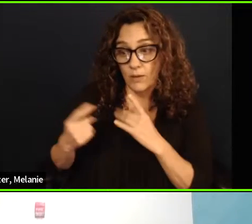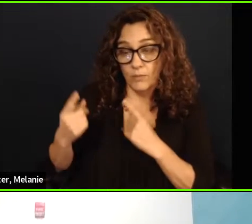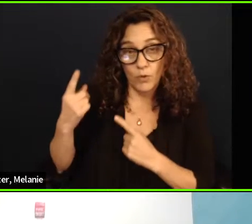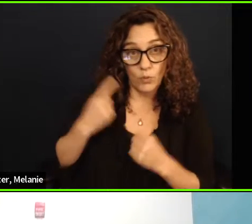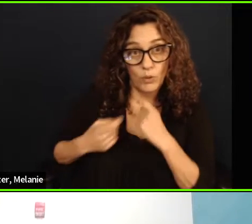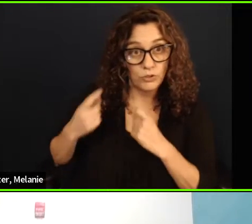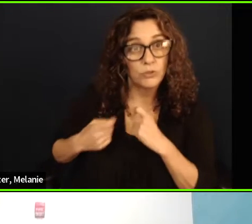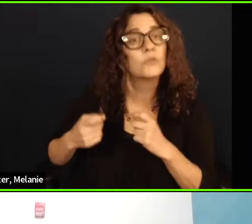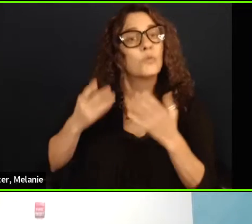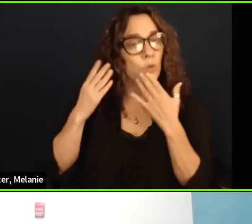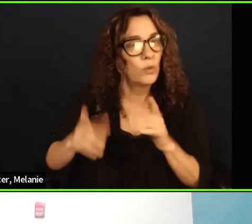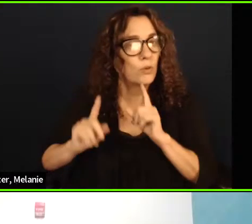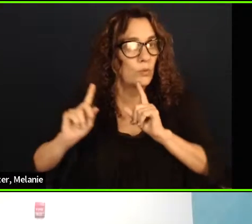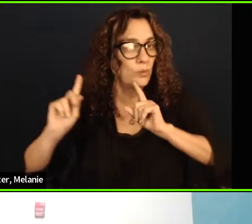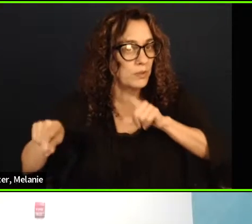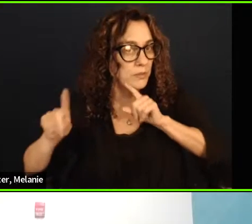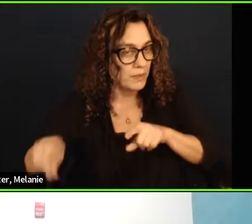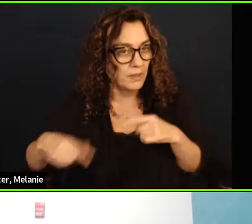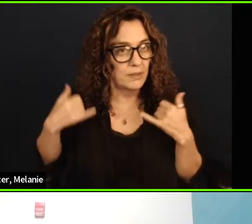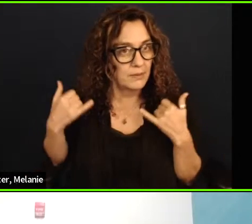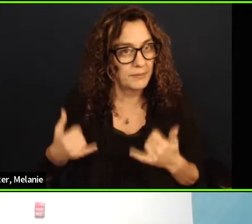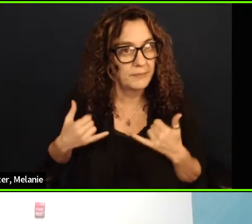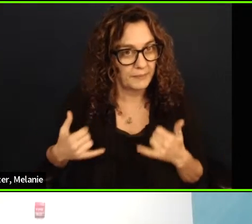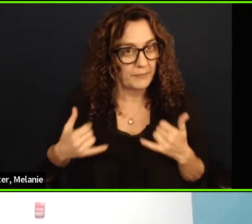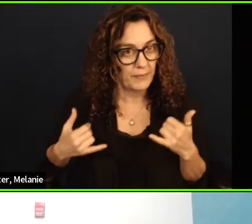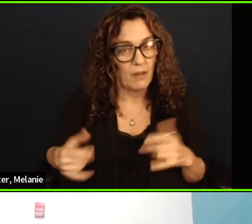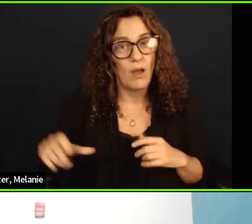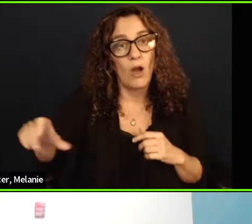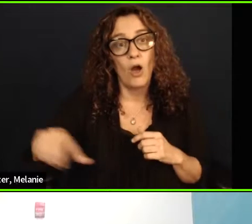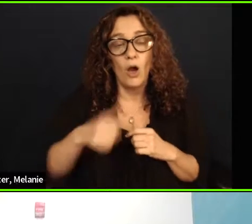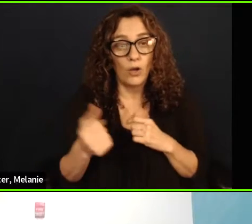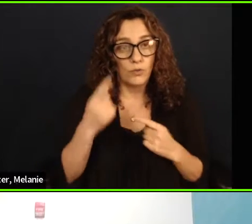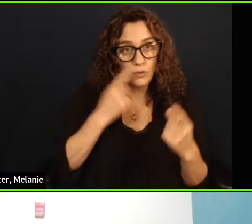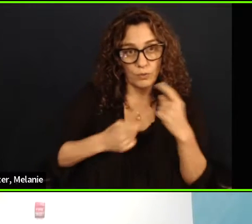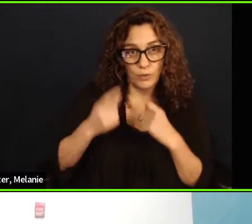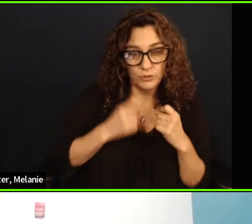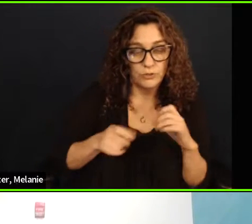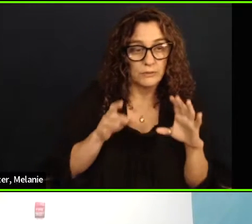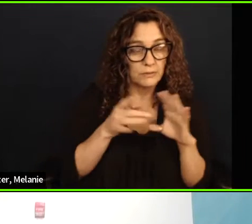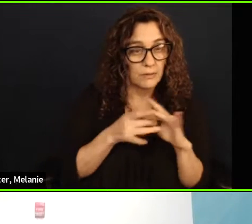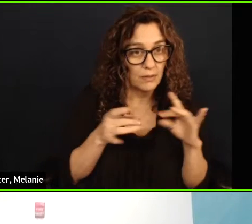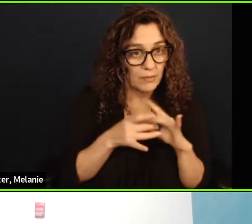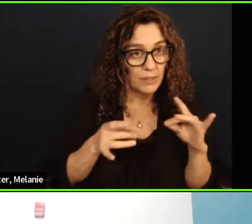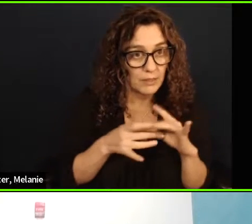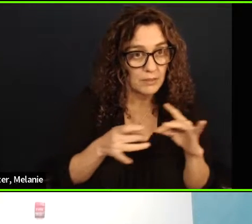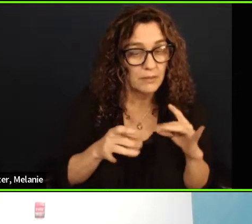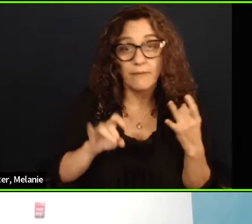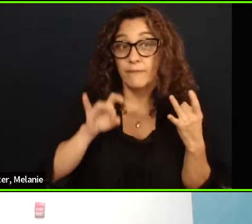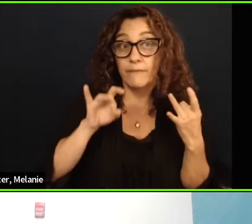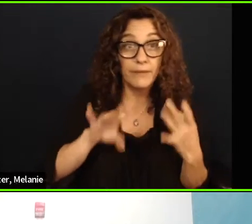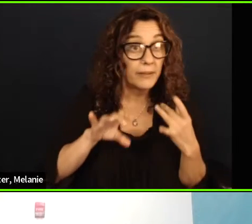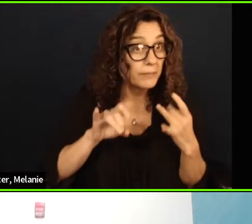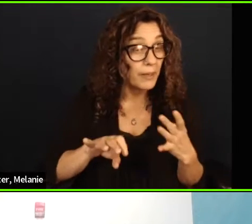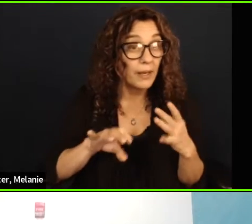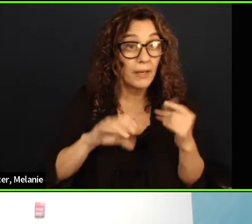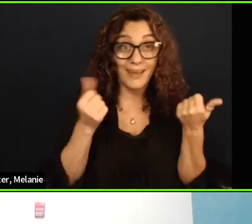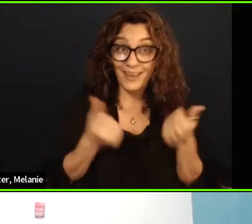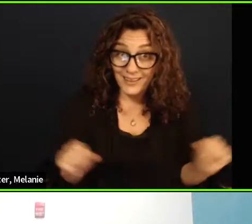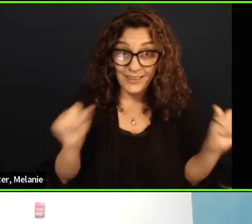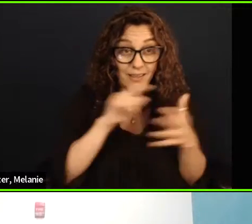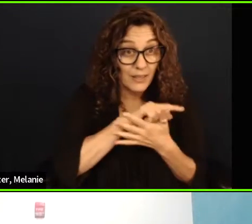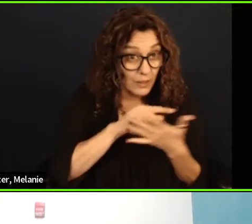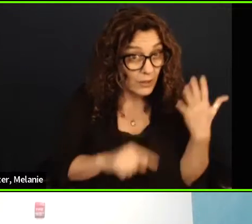real time or as time allows. If you have any additional comments or any feedback or questions about